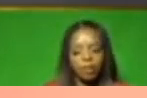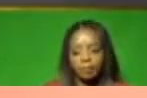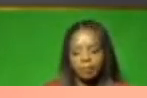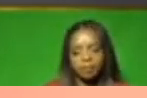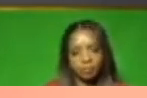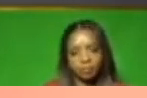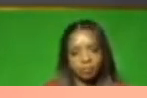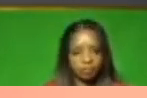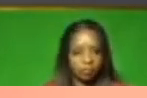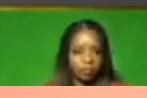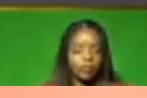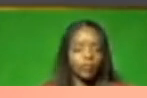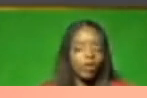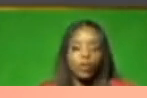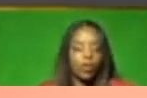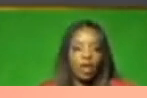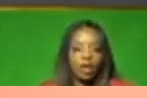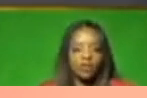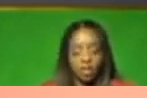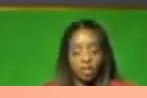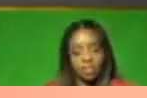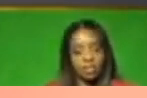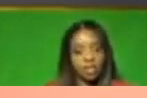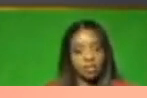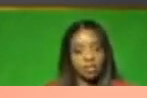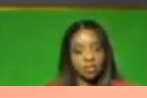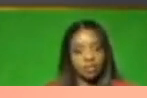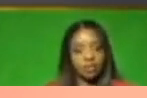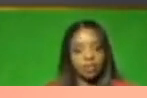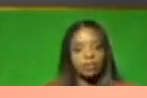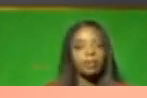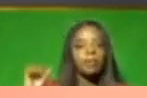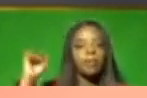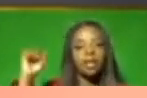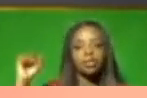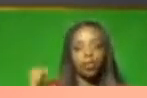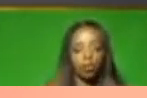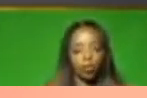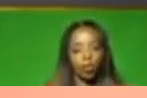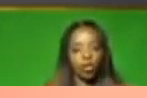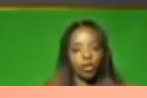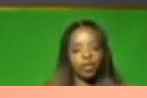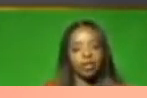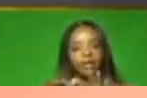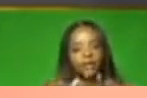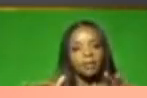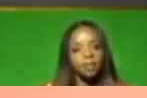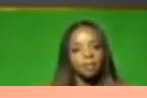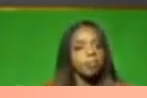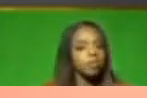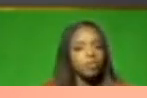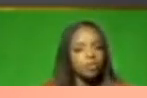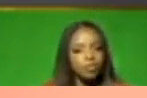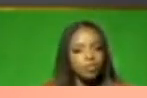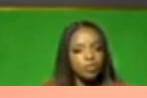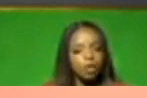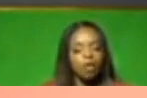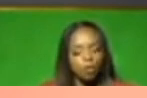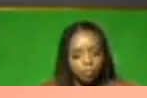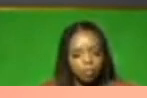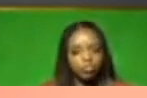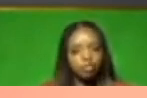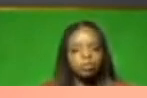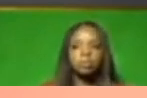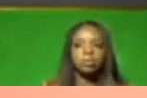Whenever we hold these imbizos, our people do take up the opportunity to raise